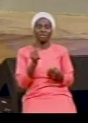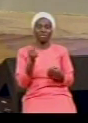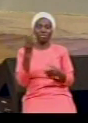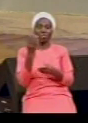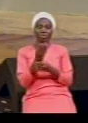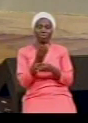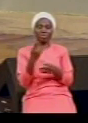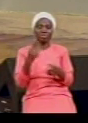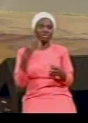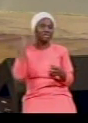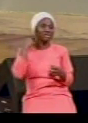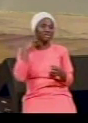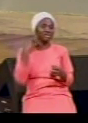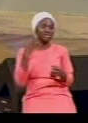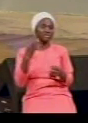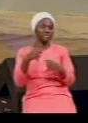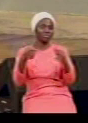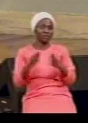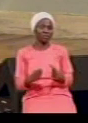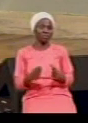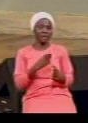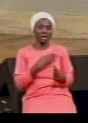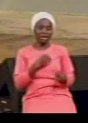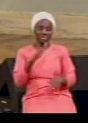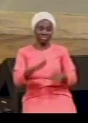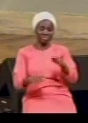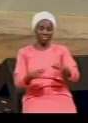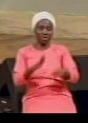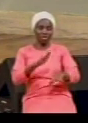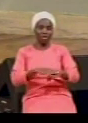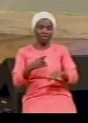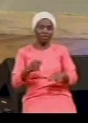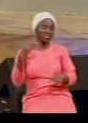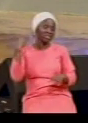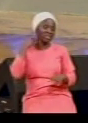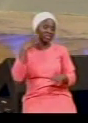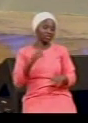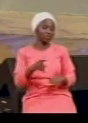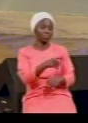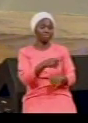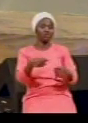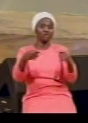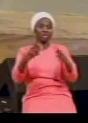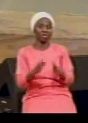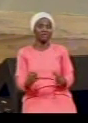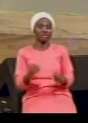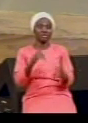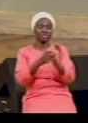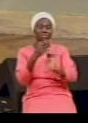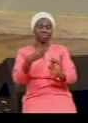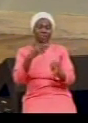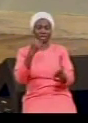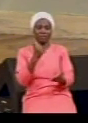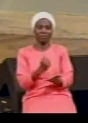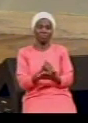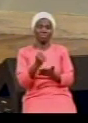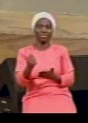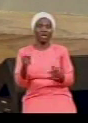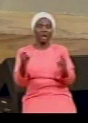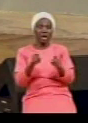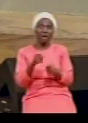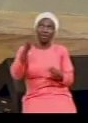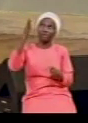will walk and step on the necks of those enemies. As